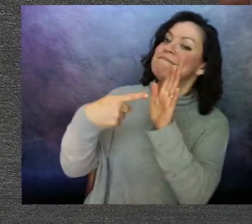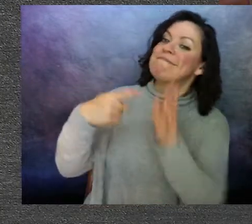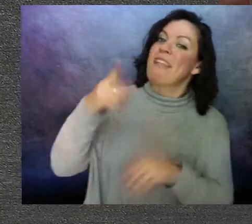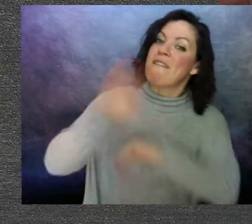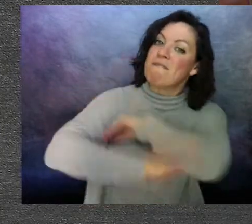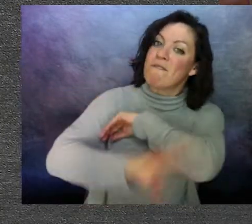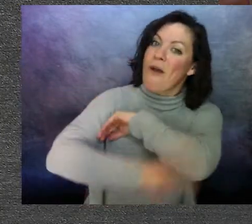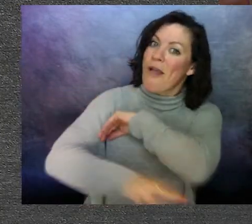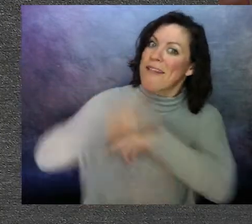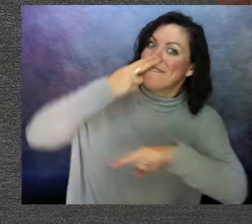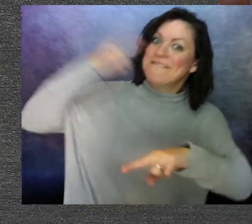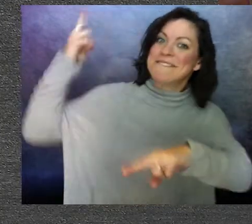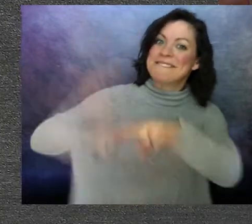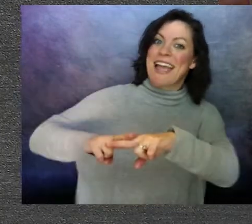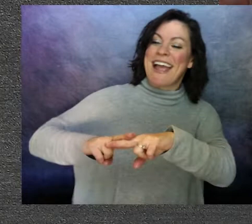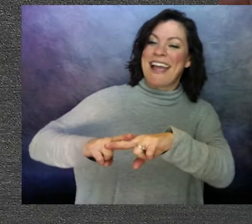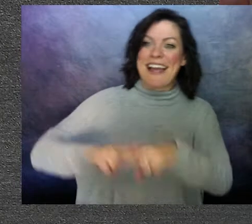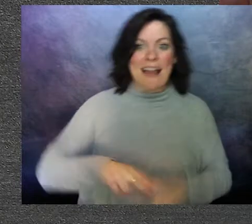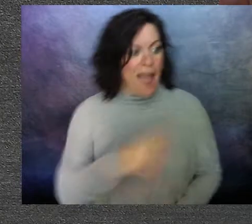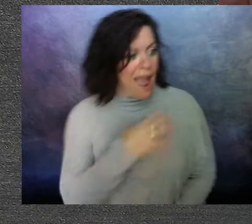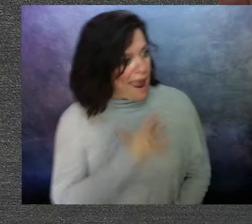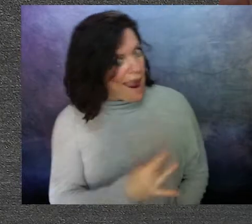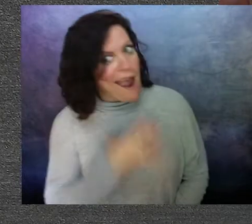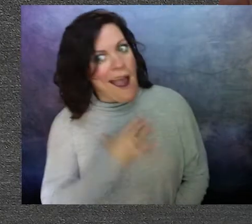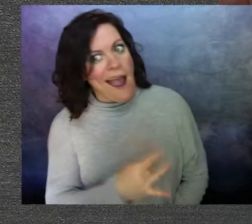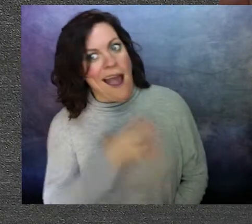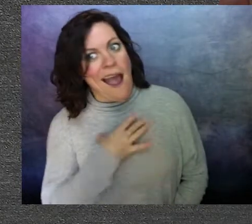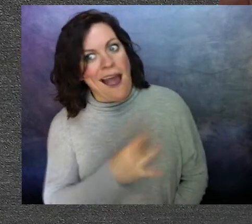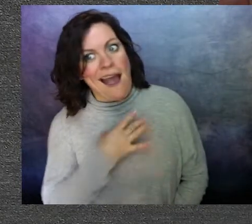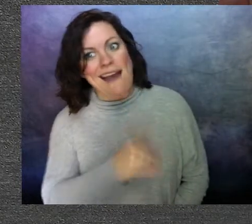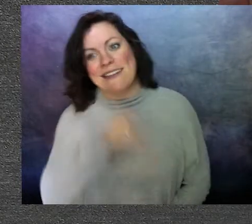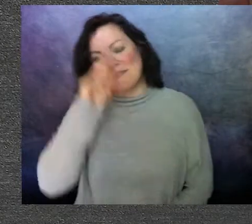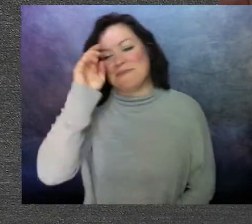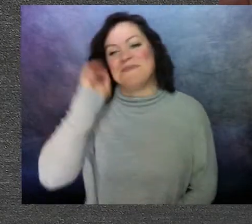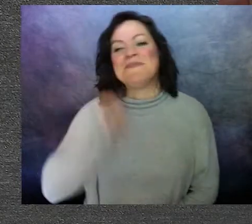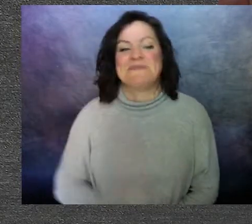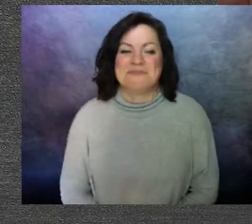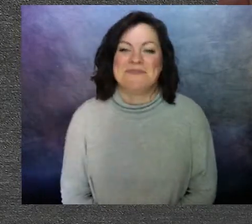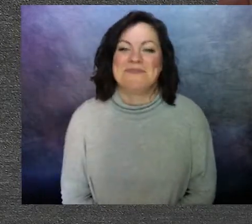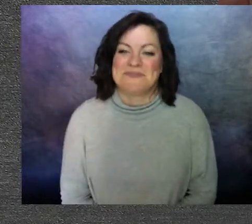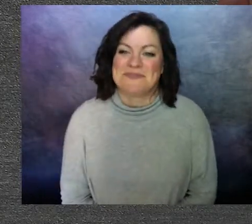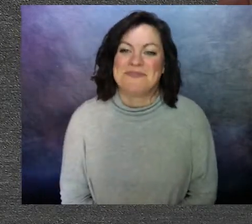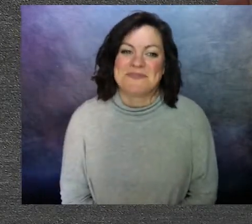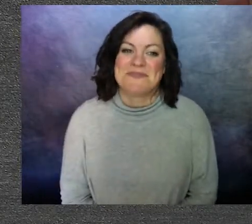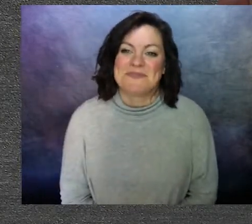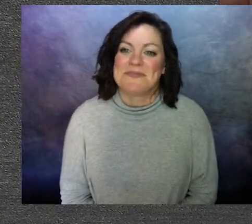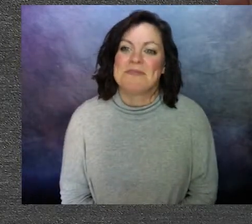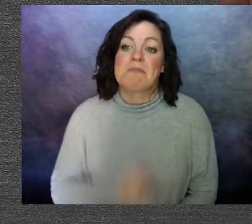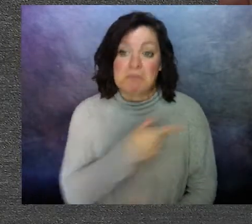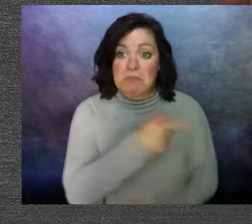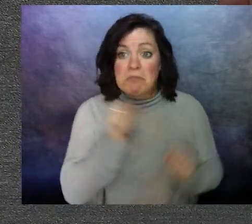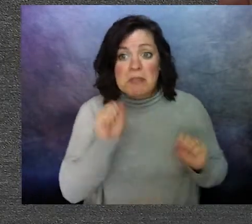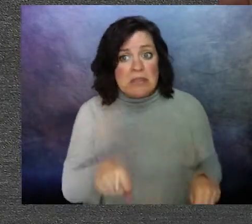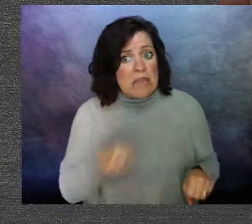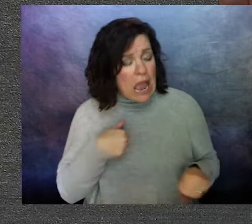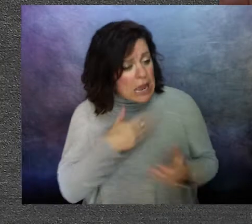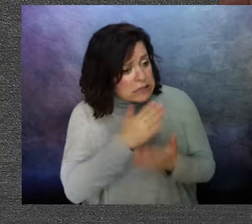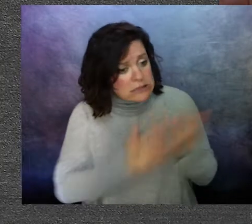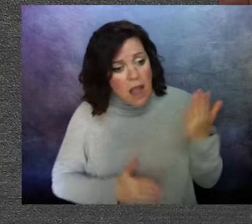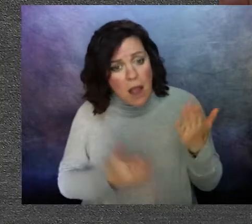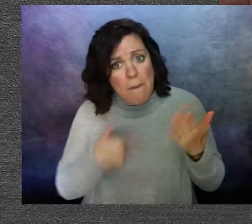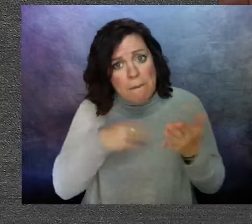That's awesome. Okay, now do you want to make your leaves or do you want to put some on with this? Put some on. Oh. And could I put two